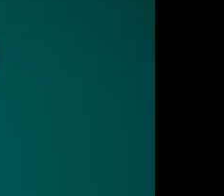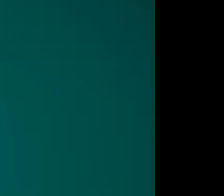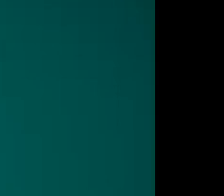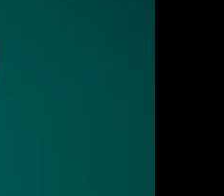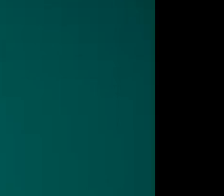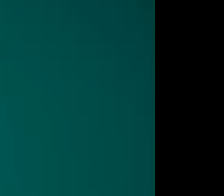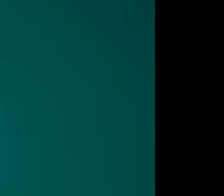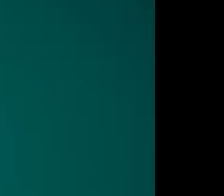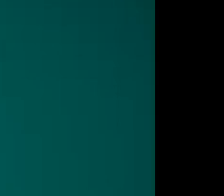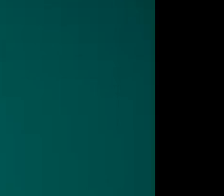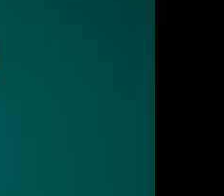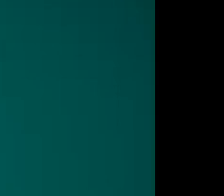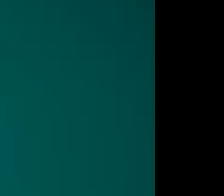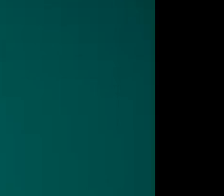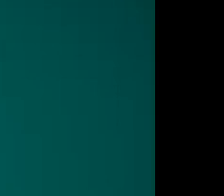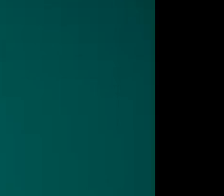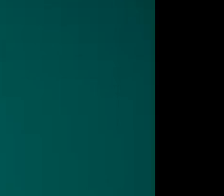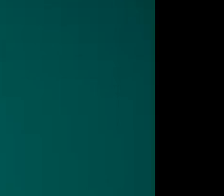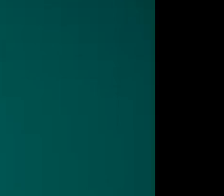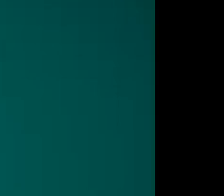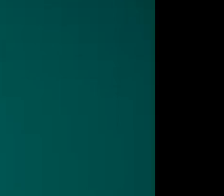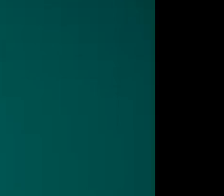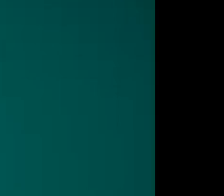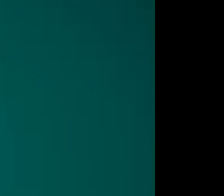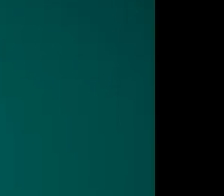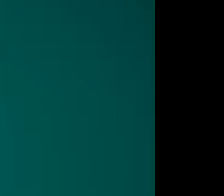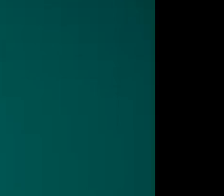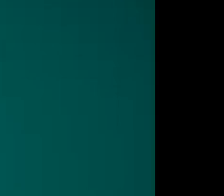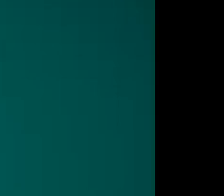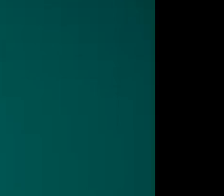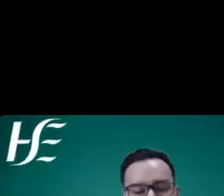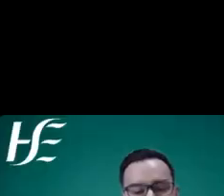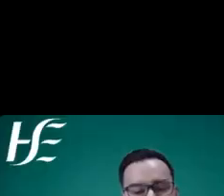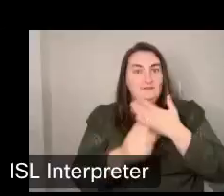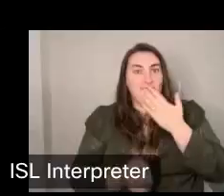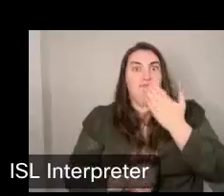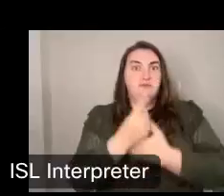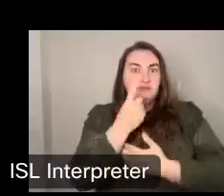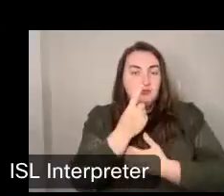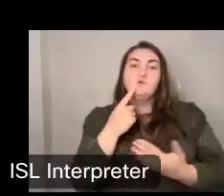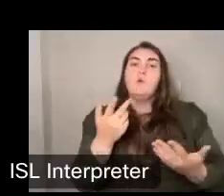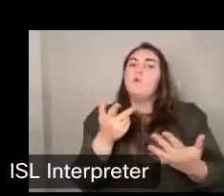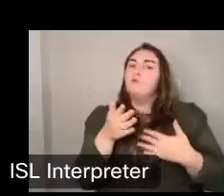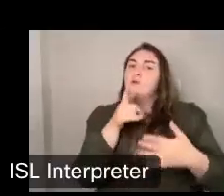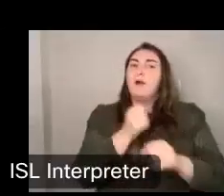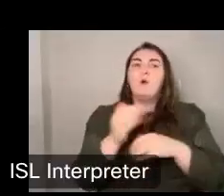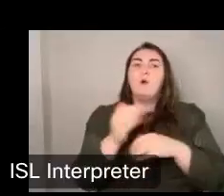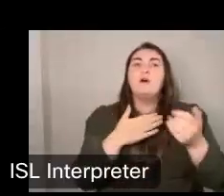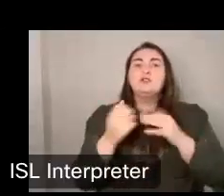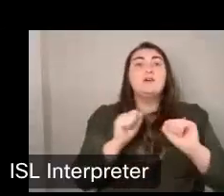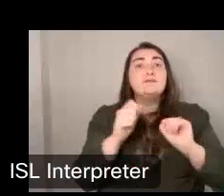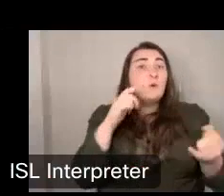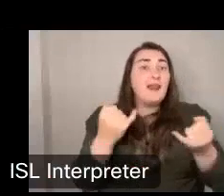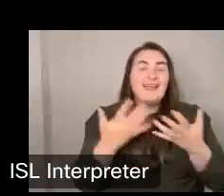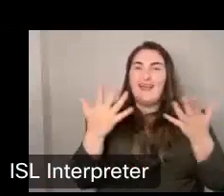supporting staff after patient safety incidents. I'll be talking about what the service looks like, what we provide, how you